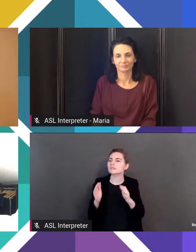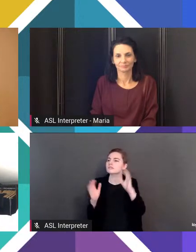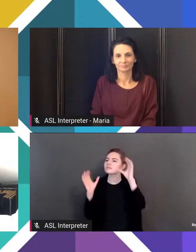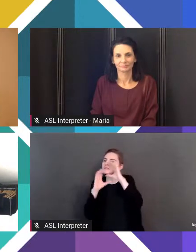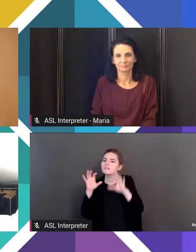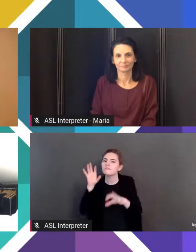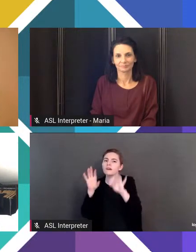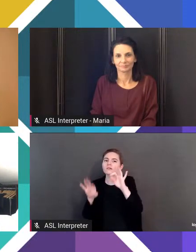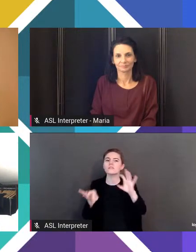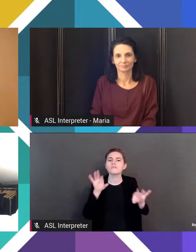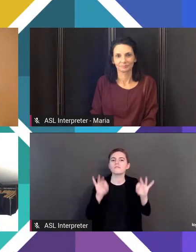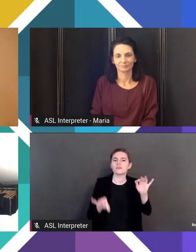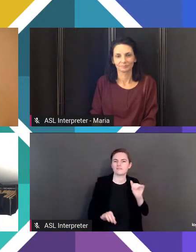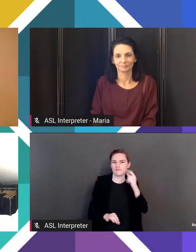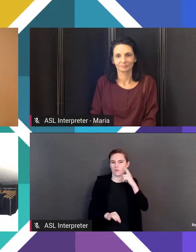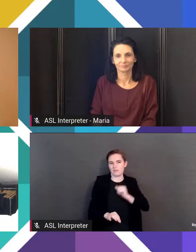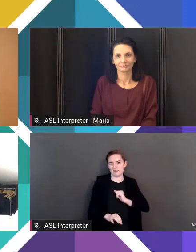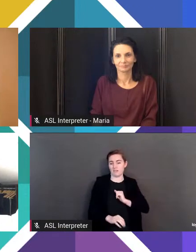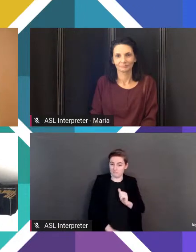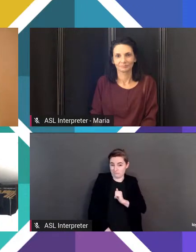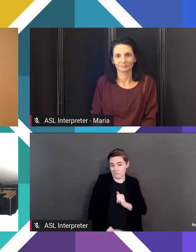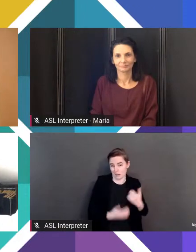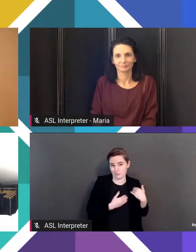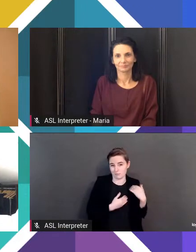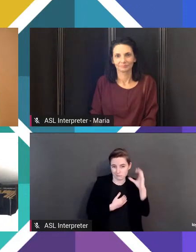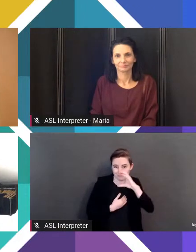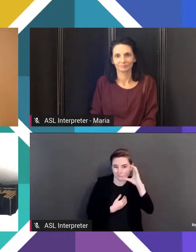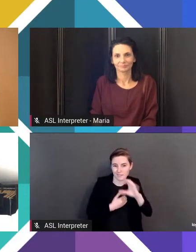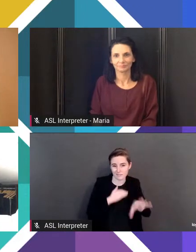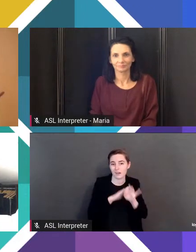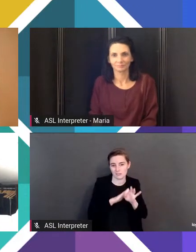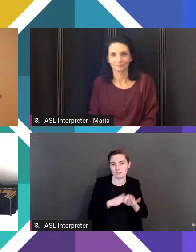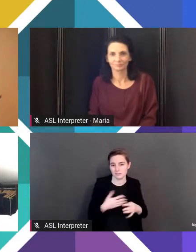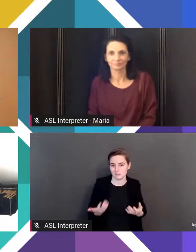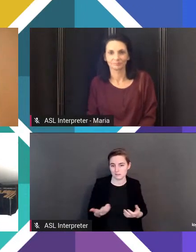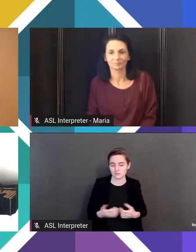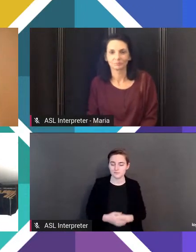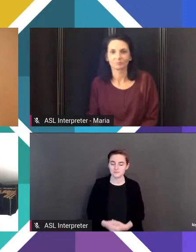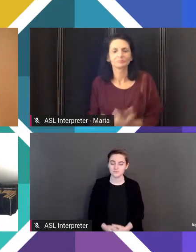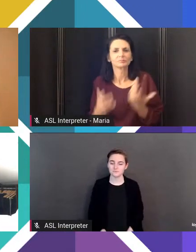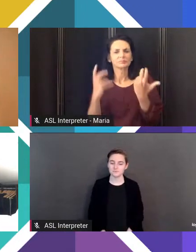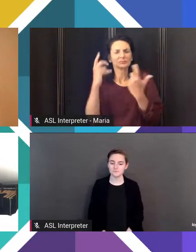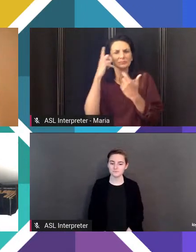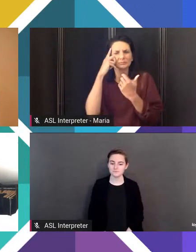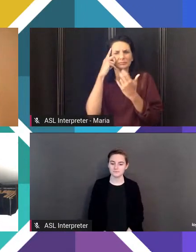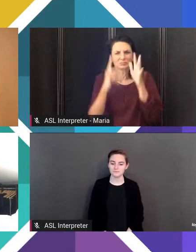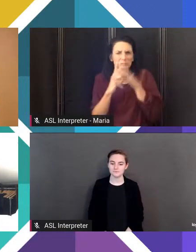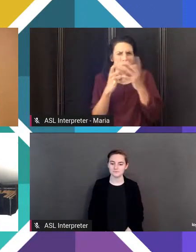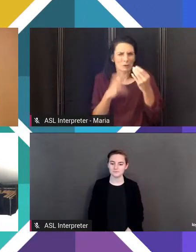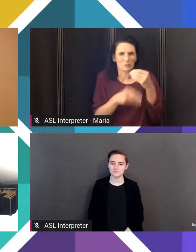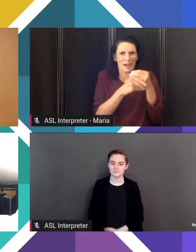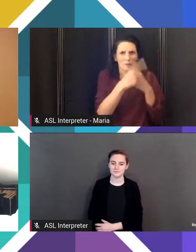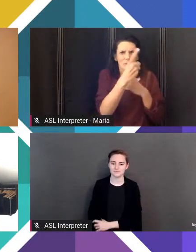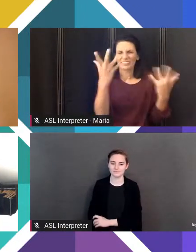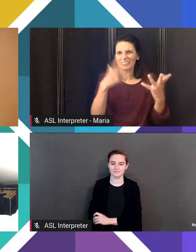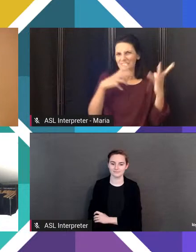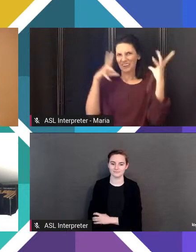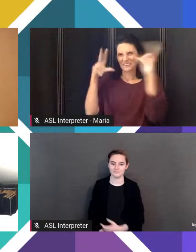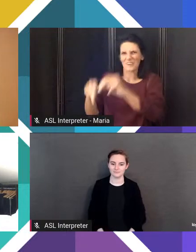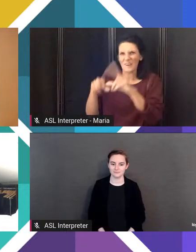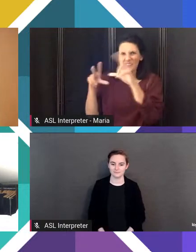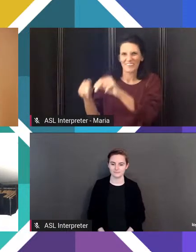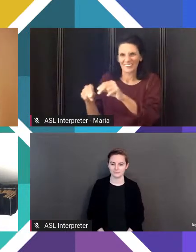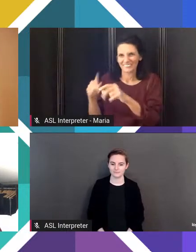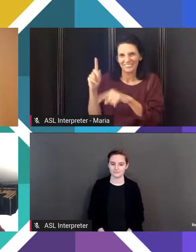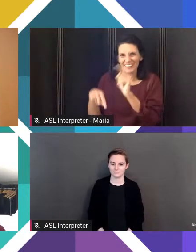sure. Yeah. Lisa, can I add one thing? Because something dawned on me when Joey was speaking. Absolutely not. I also want to add one